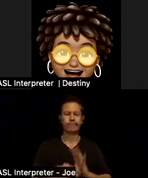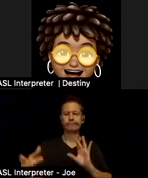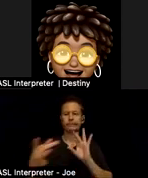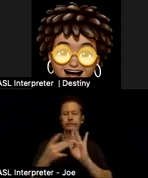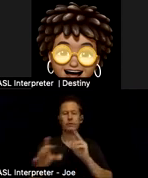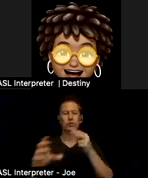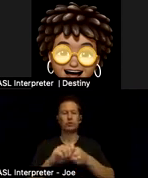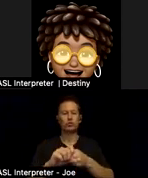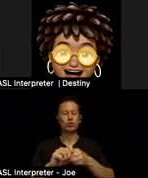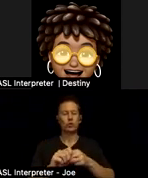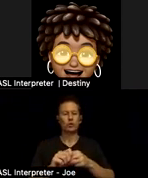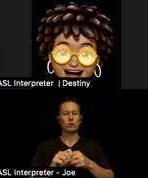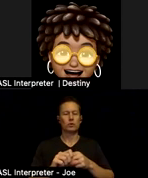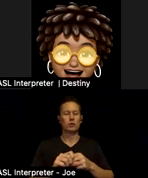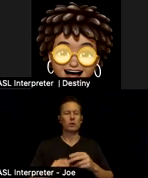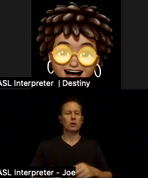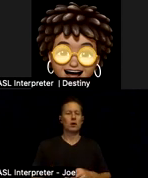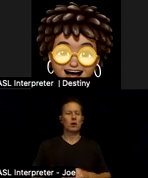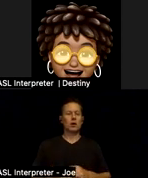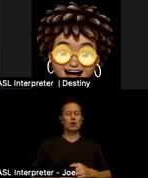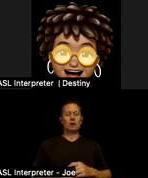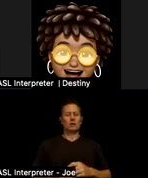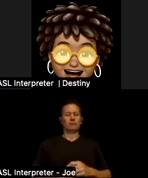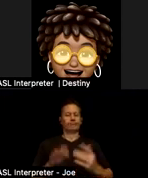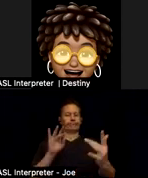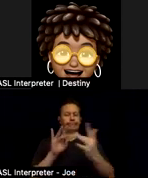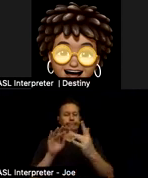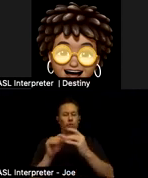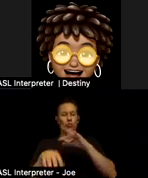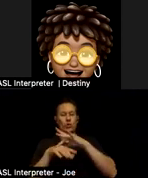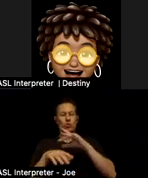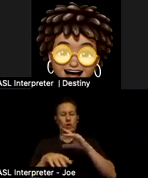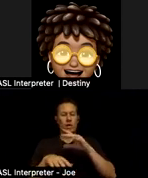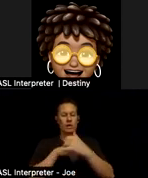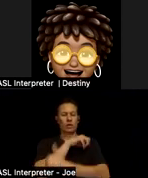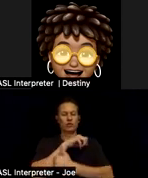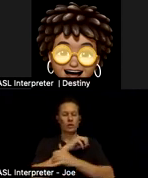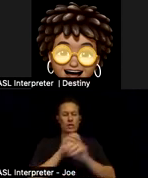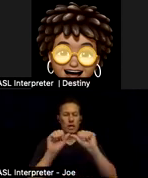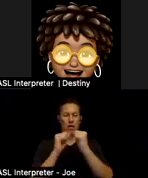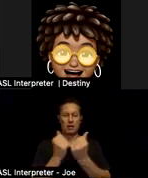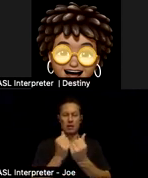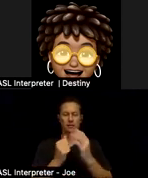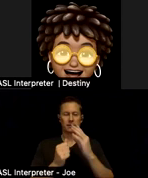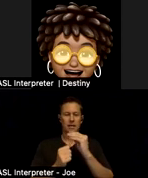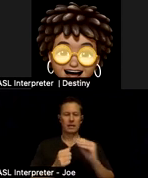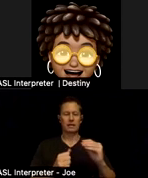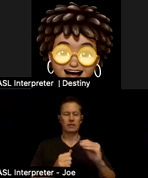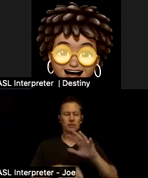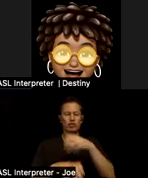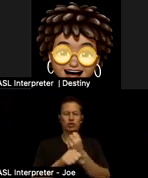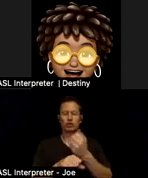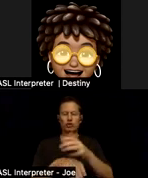CERT, share your tips and tricks, stay in touch with the Earthquake Country Alliance and industry experts, secure your